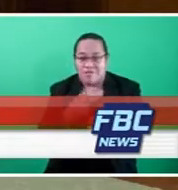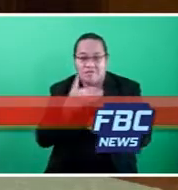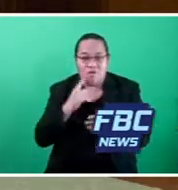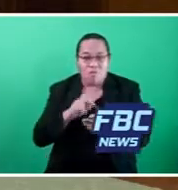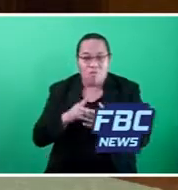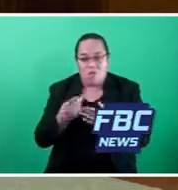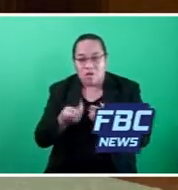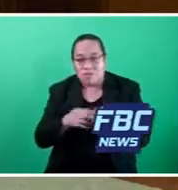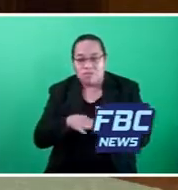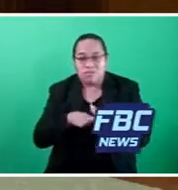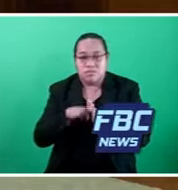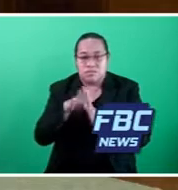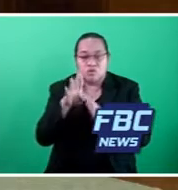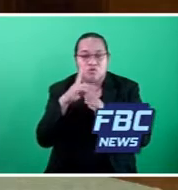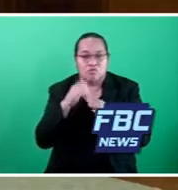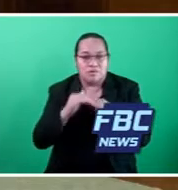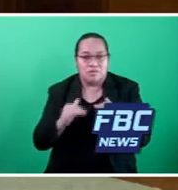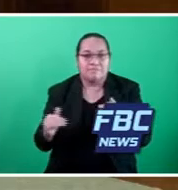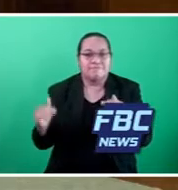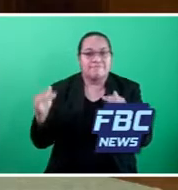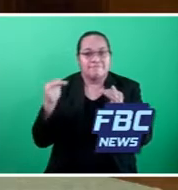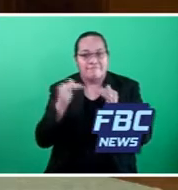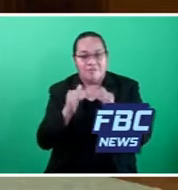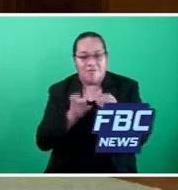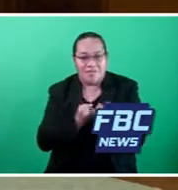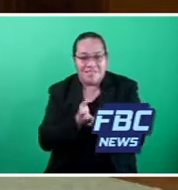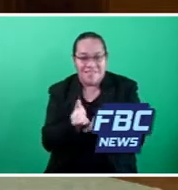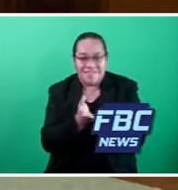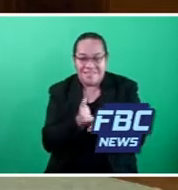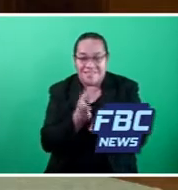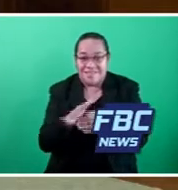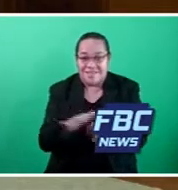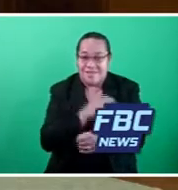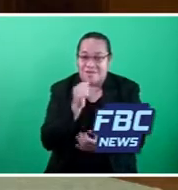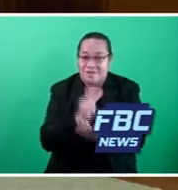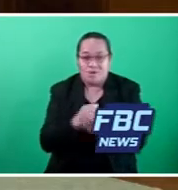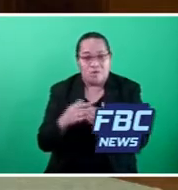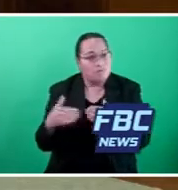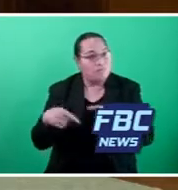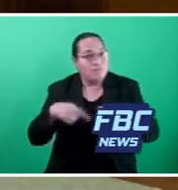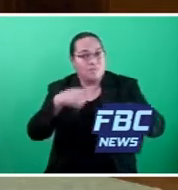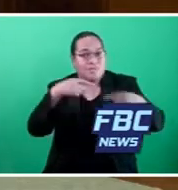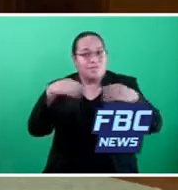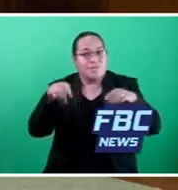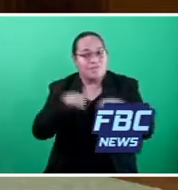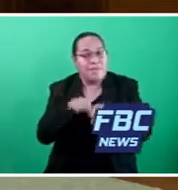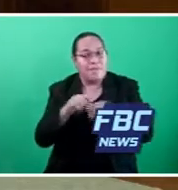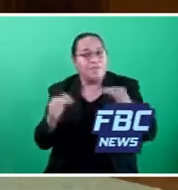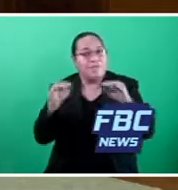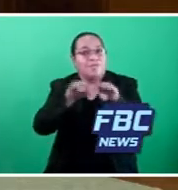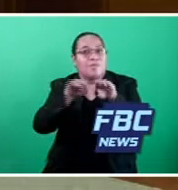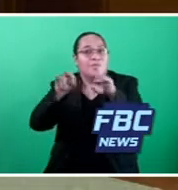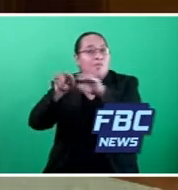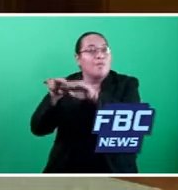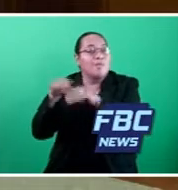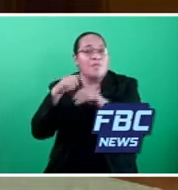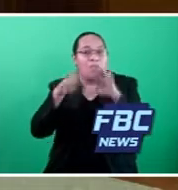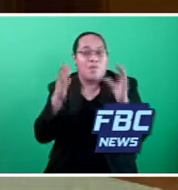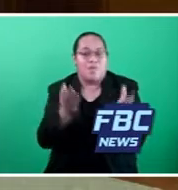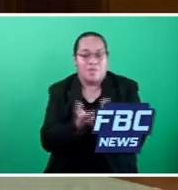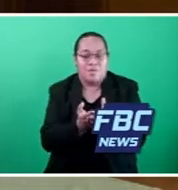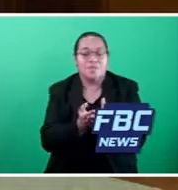it continues to raise the standard of its service and ensuring its competitiveness. The FDB is here for all